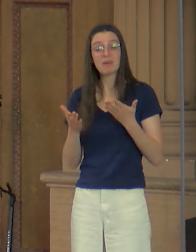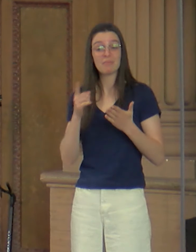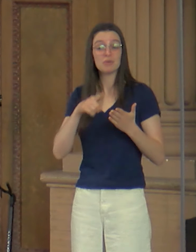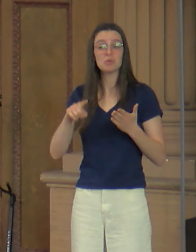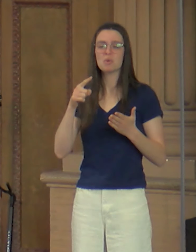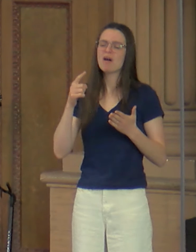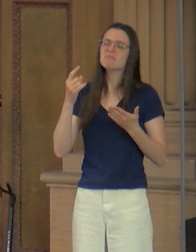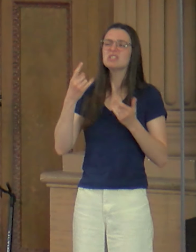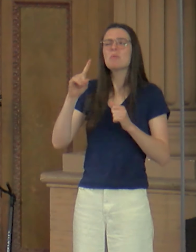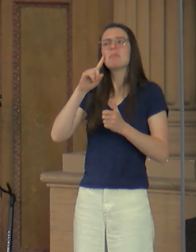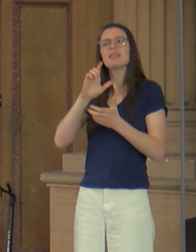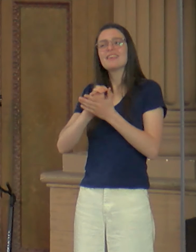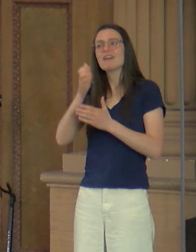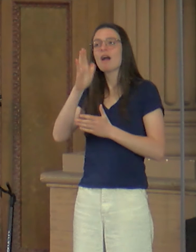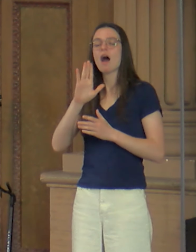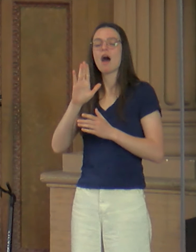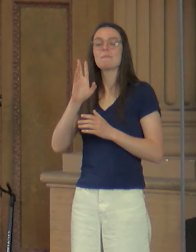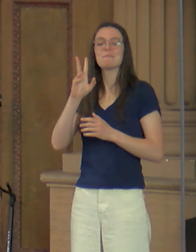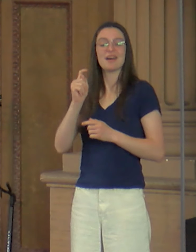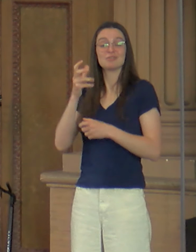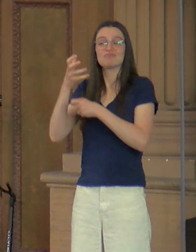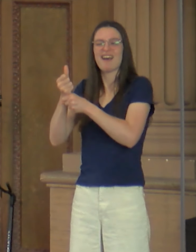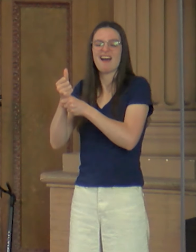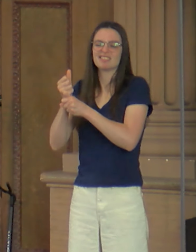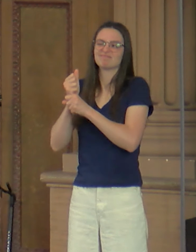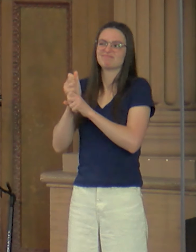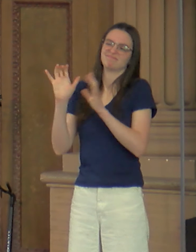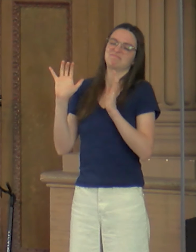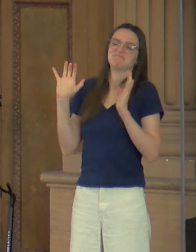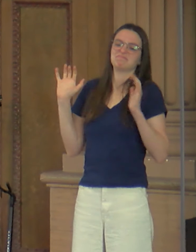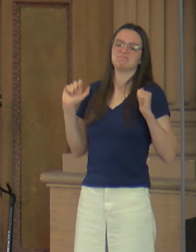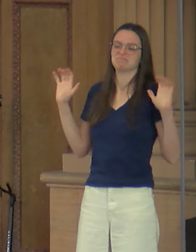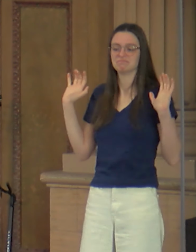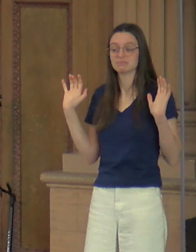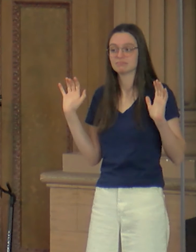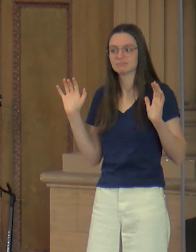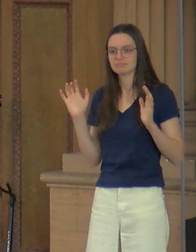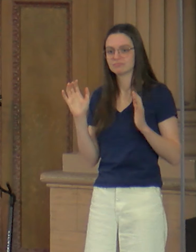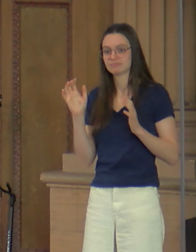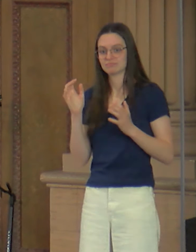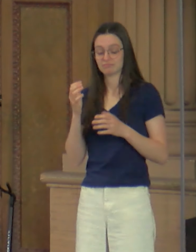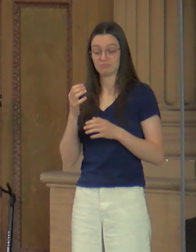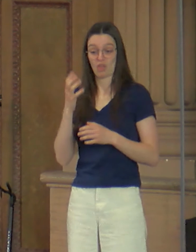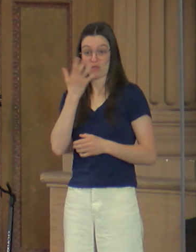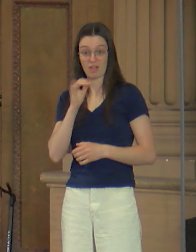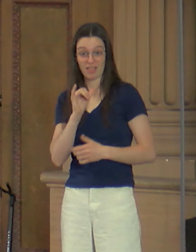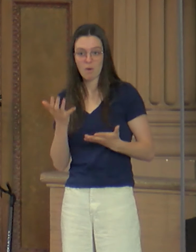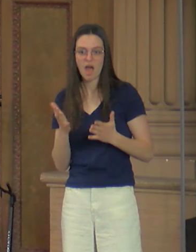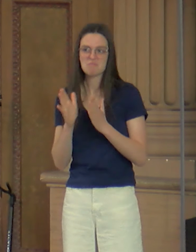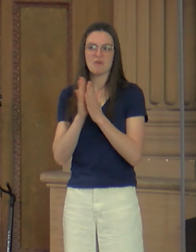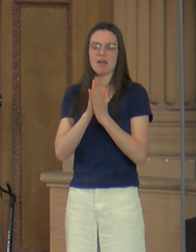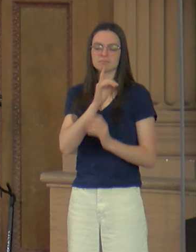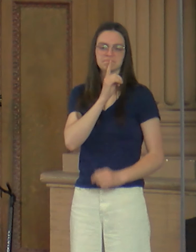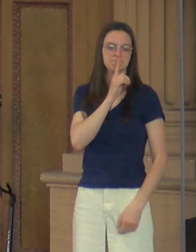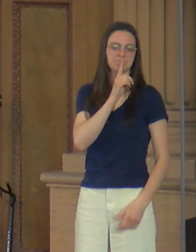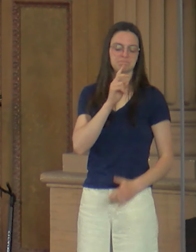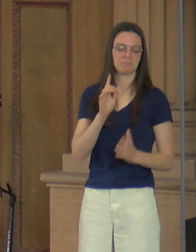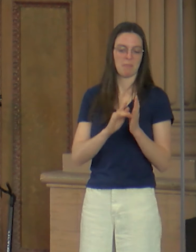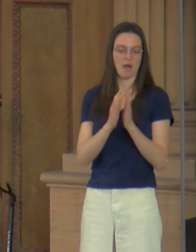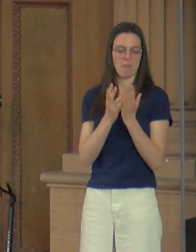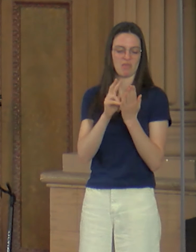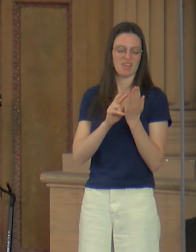stop trusting him. And you know that because we don't pray. We don't read the Bible. We quietly in our minds kind of